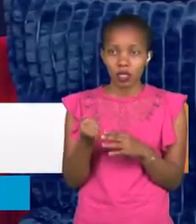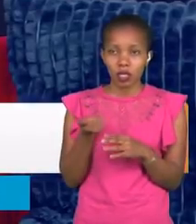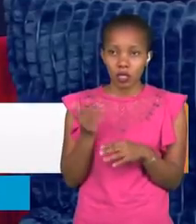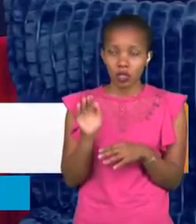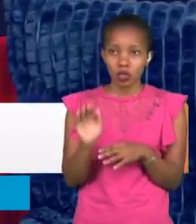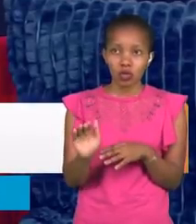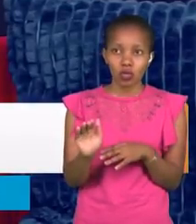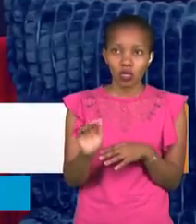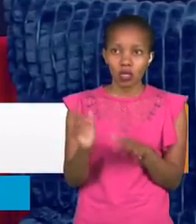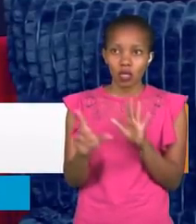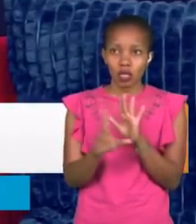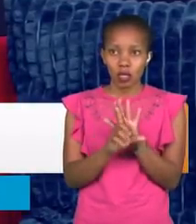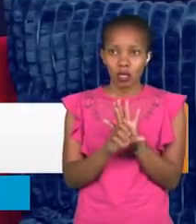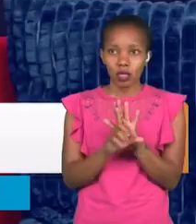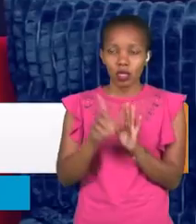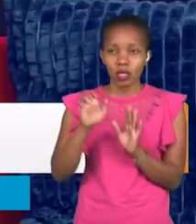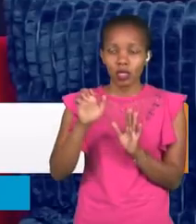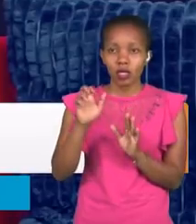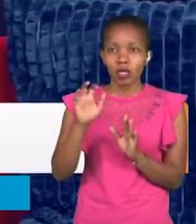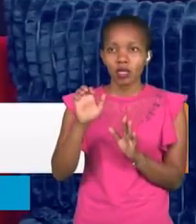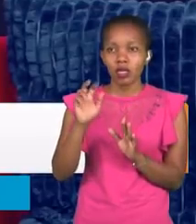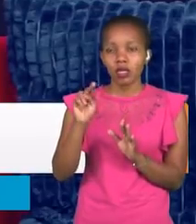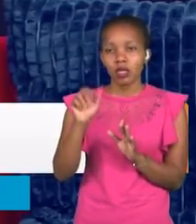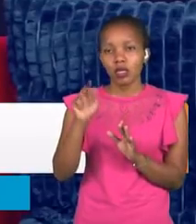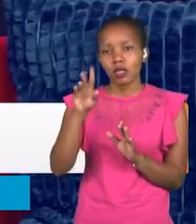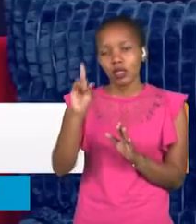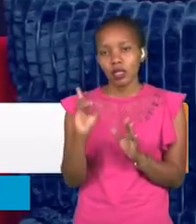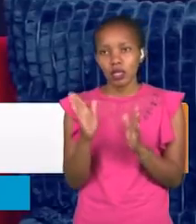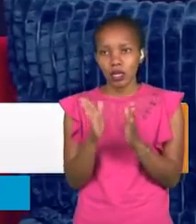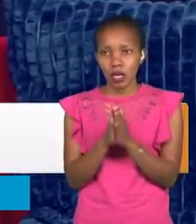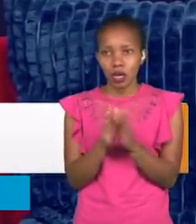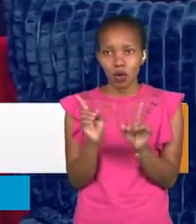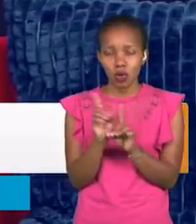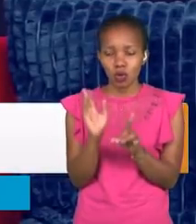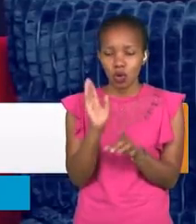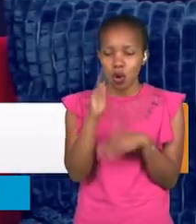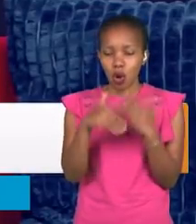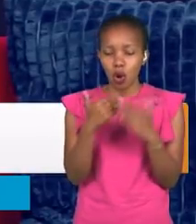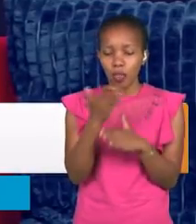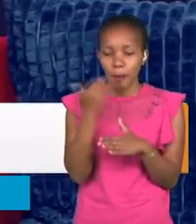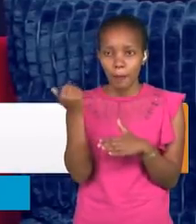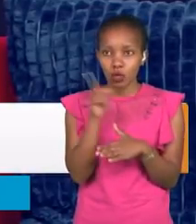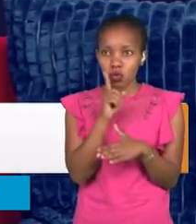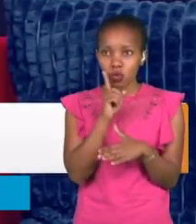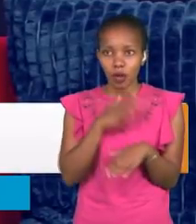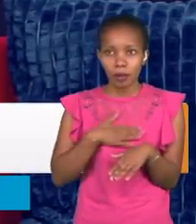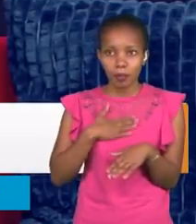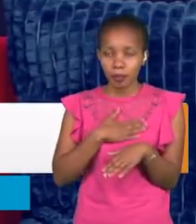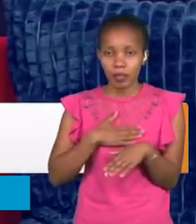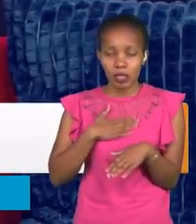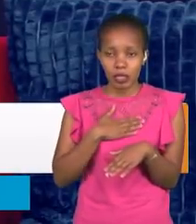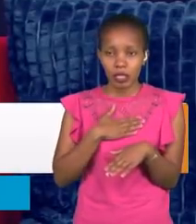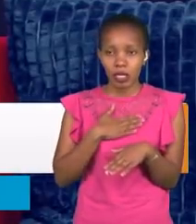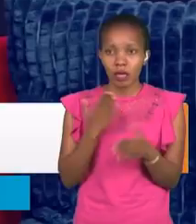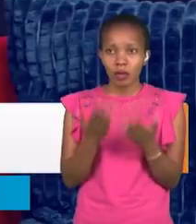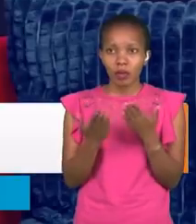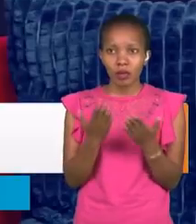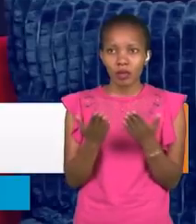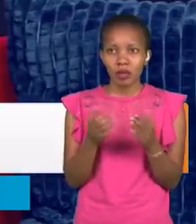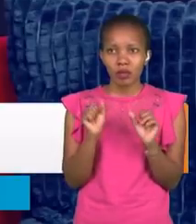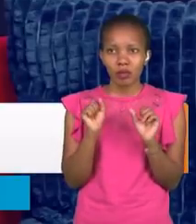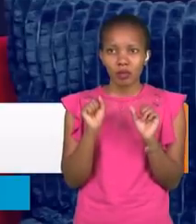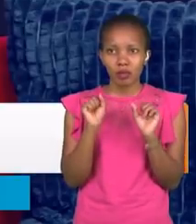legendary broadcaster Leonard Mamo Motela, and of course I really appreciate you sending him all the best tomorrow. Guys, please keep on. Maybe I think you